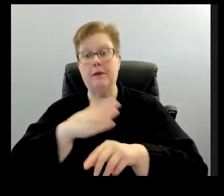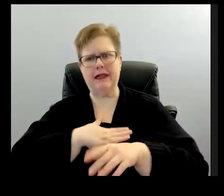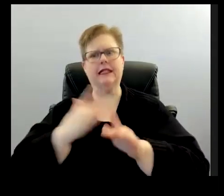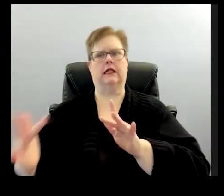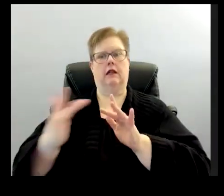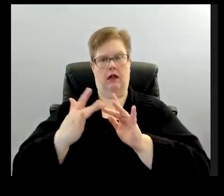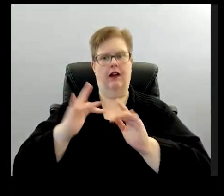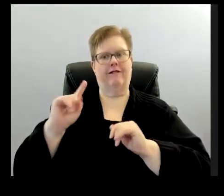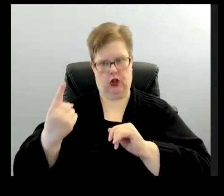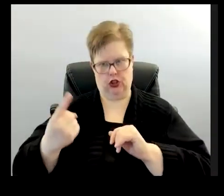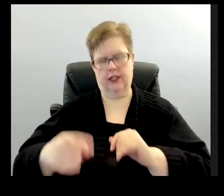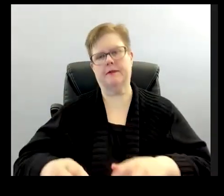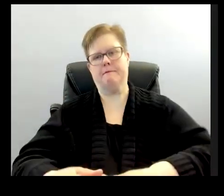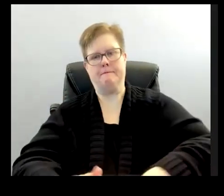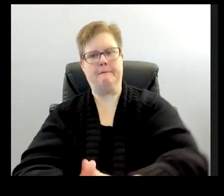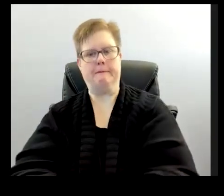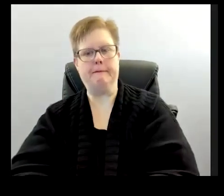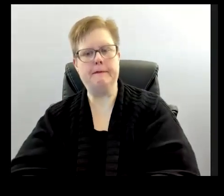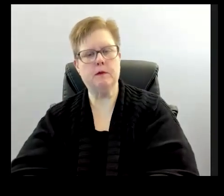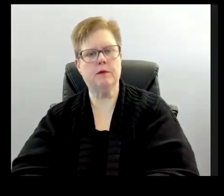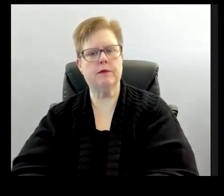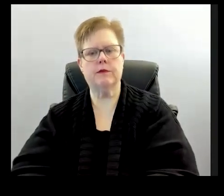out to us first.